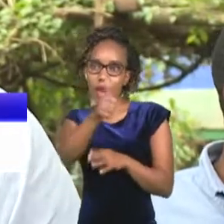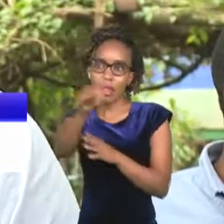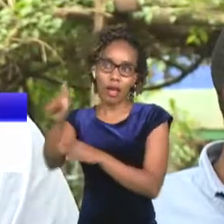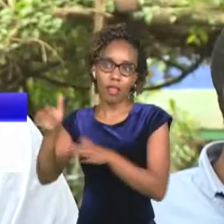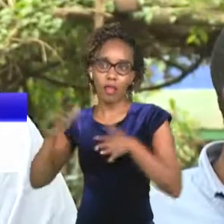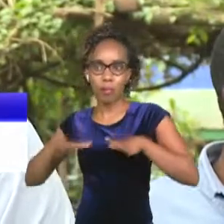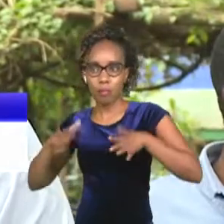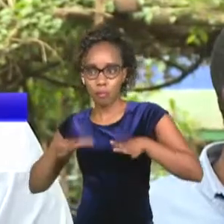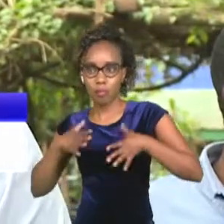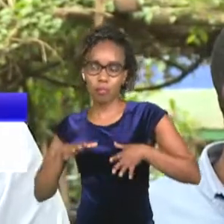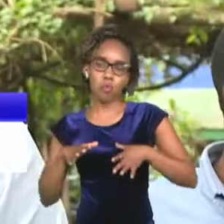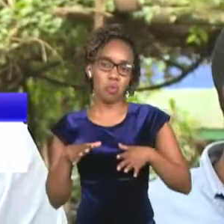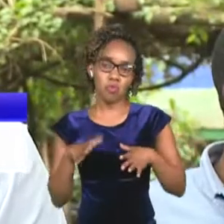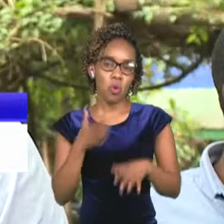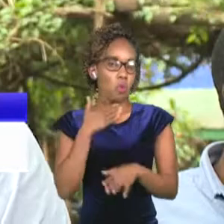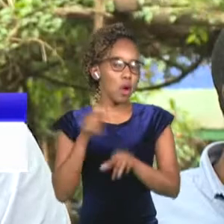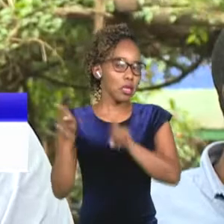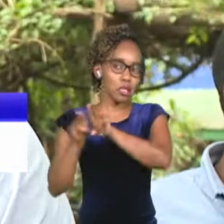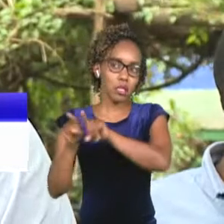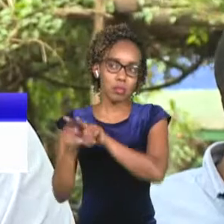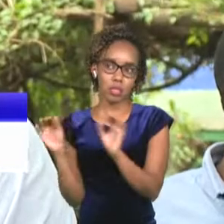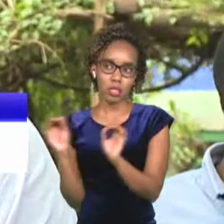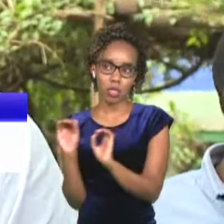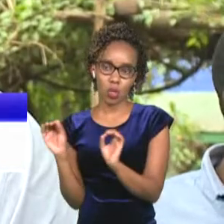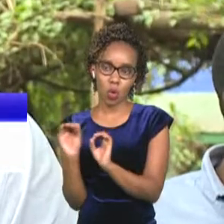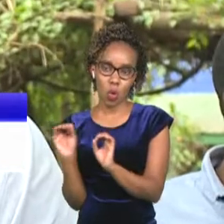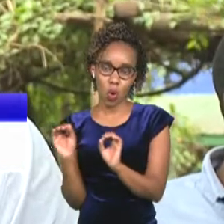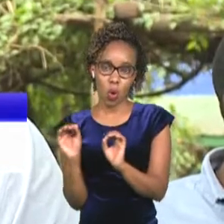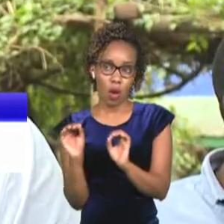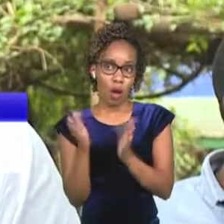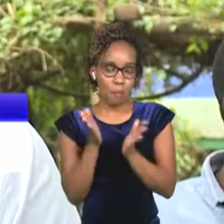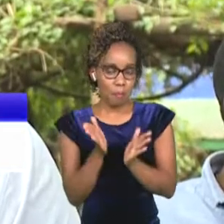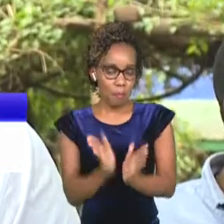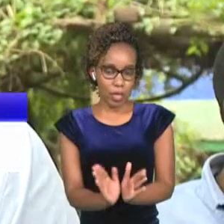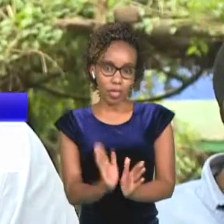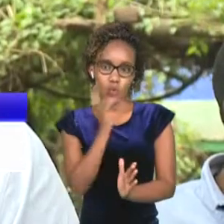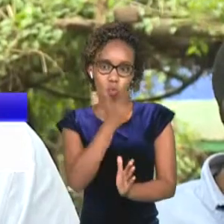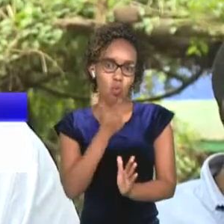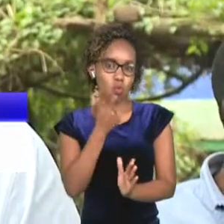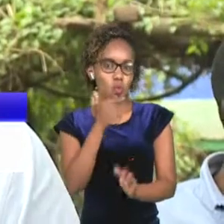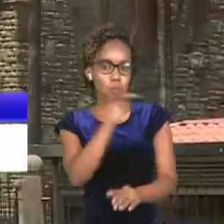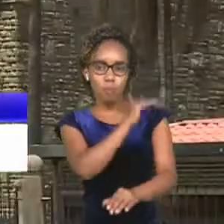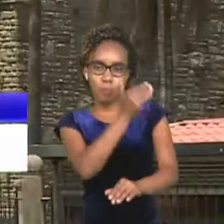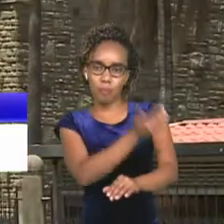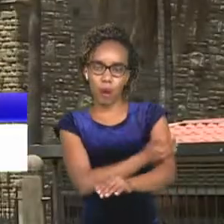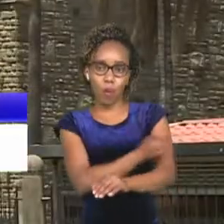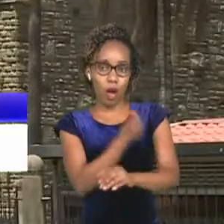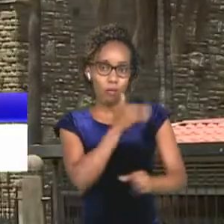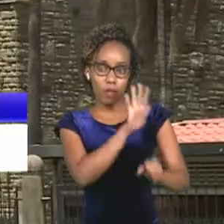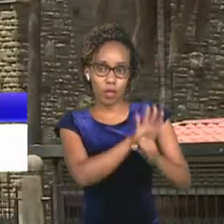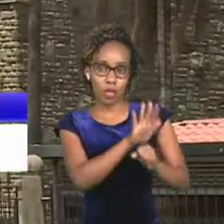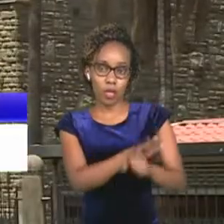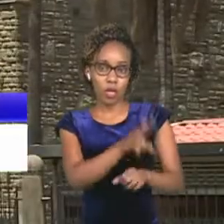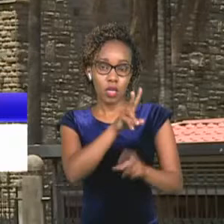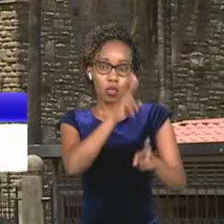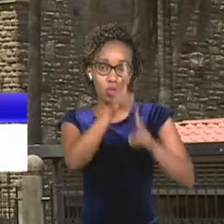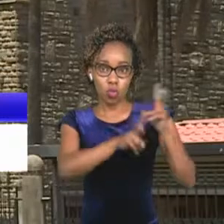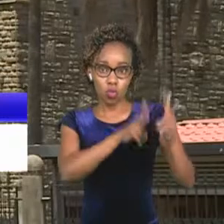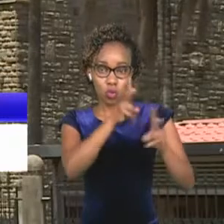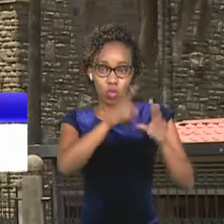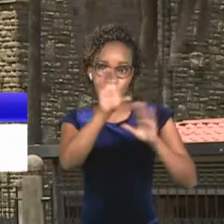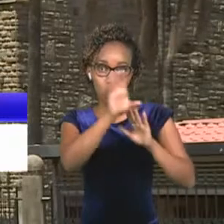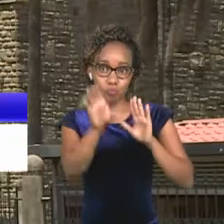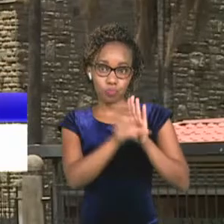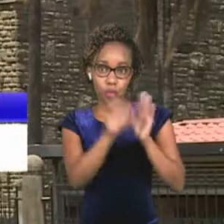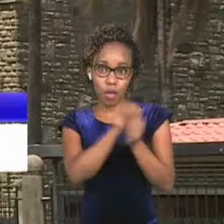wamekuwa wakipigania tusikuwe na an imperial president, a president who is a dictator and wields a lot of power. In Clause 22 of the Constitutional